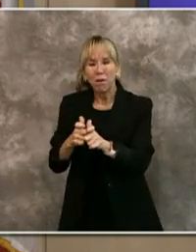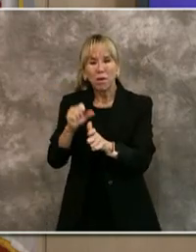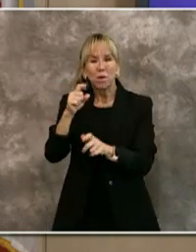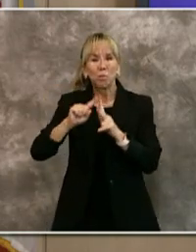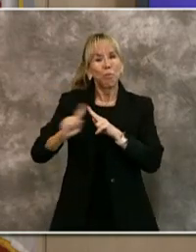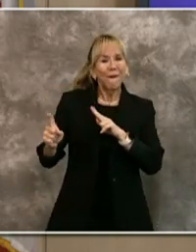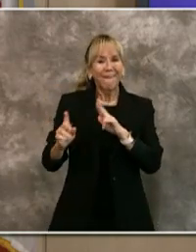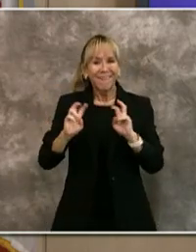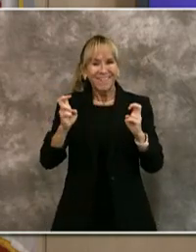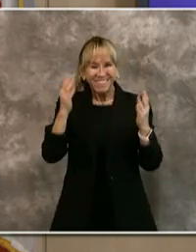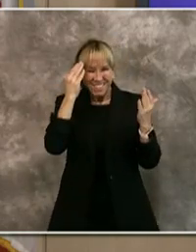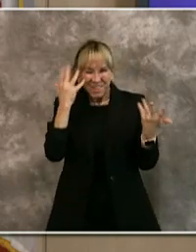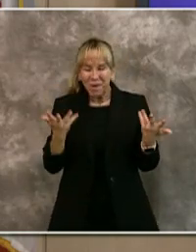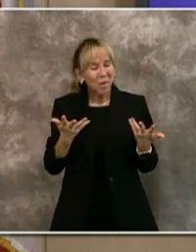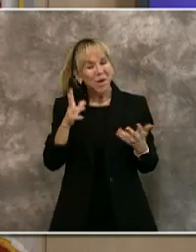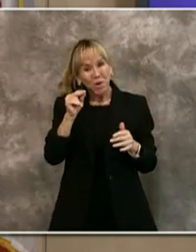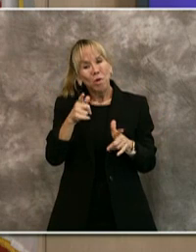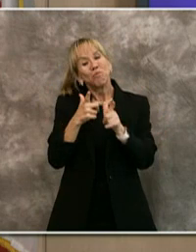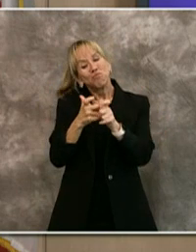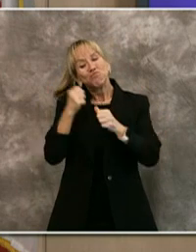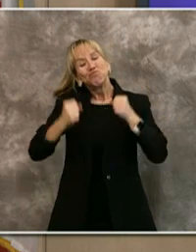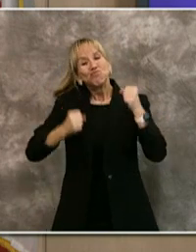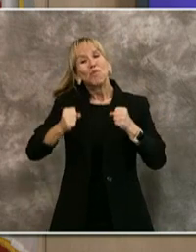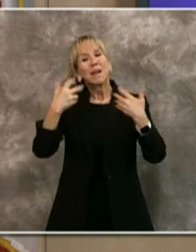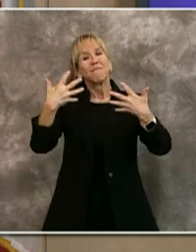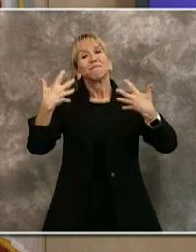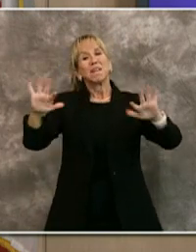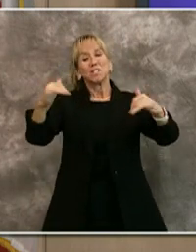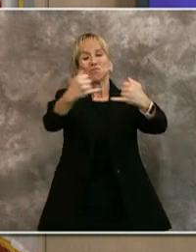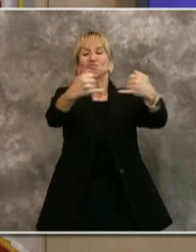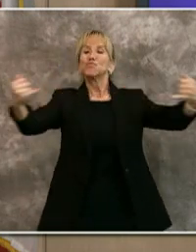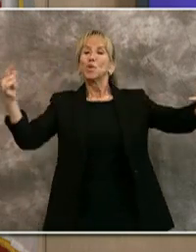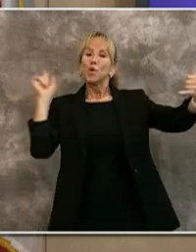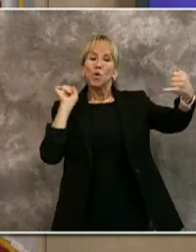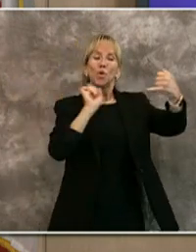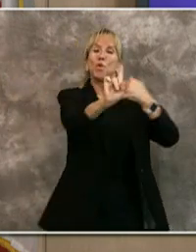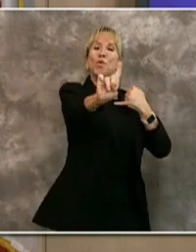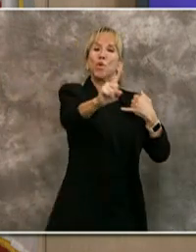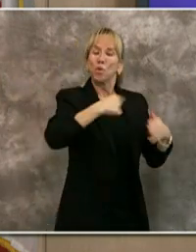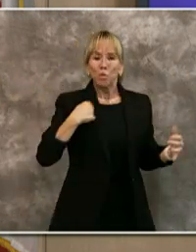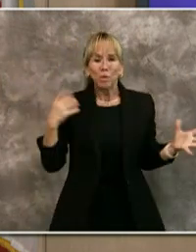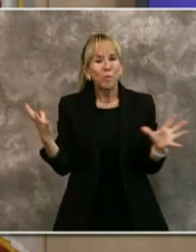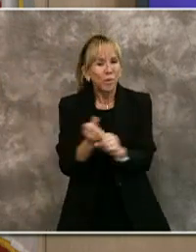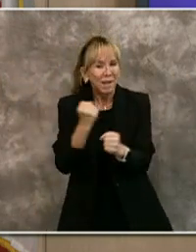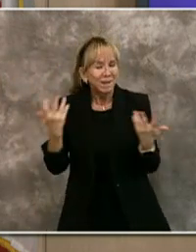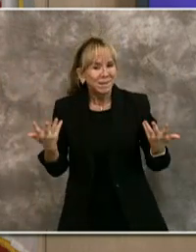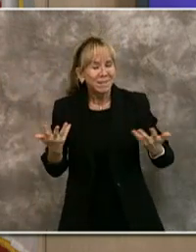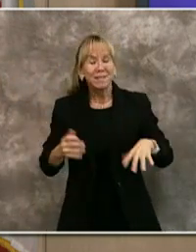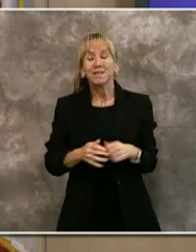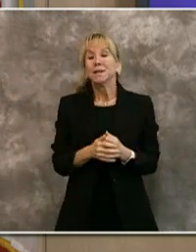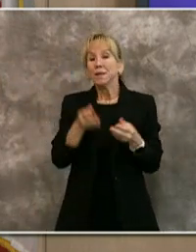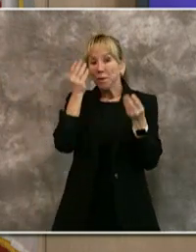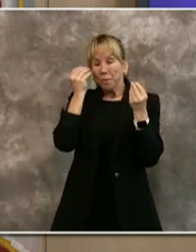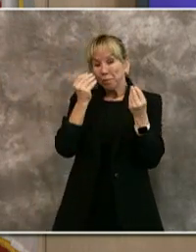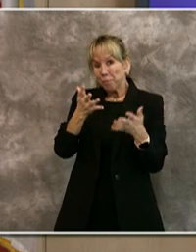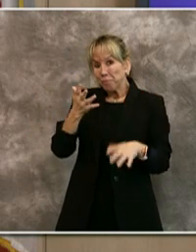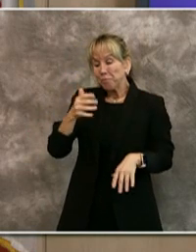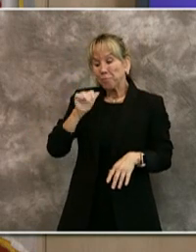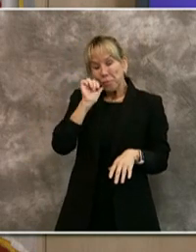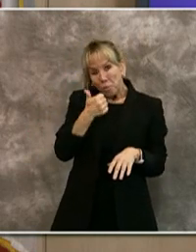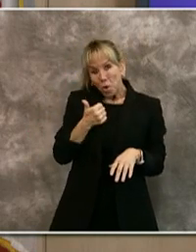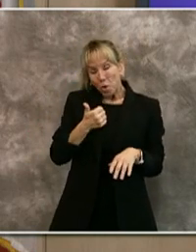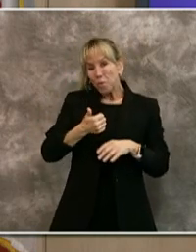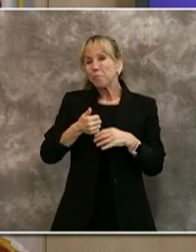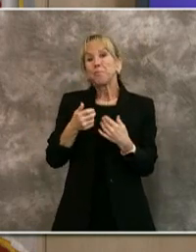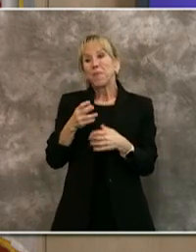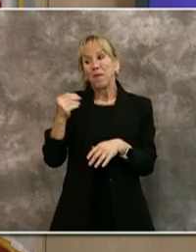the finish line, hopefully sooner rather than later. We will not be holding a media briefing tomorrow or Friday, but updates will